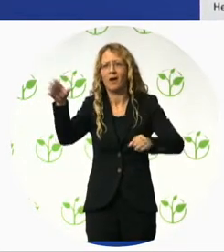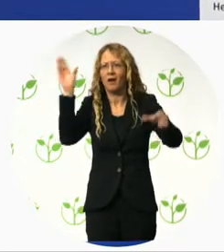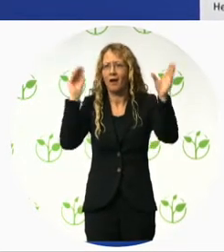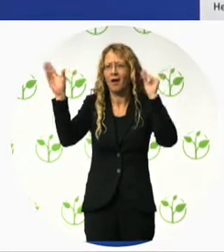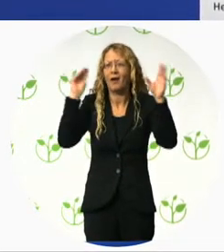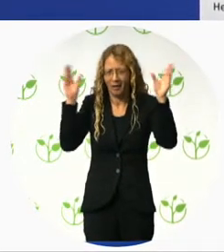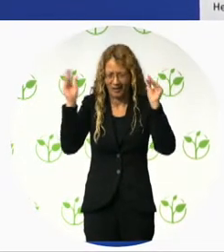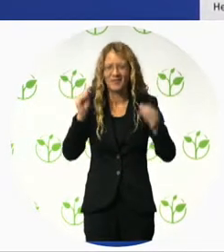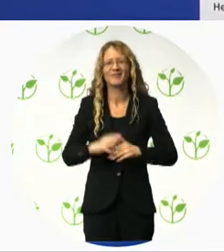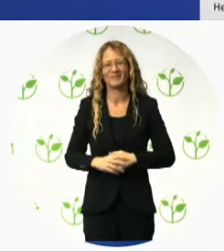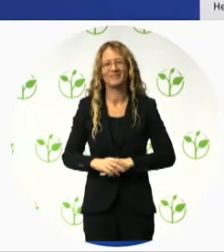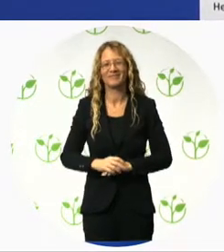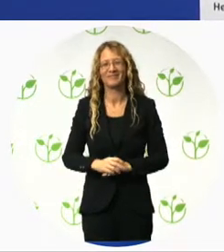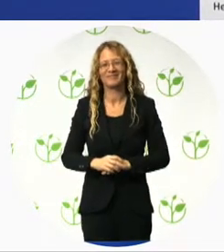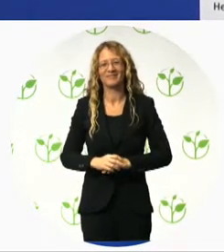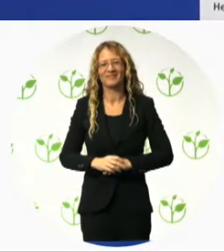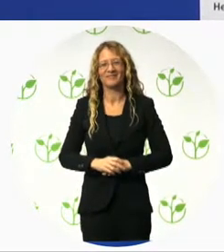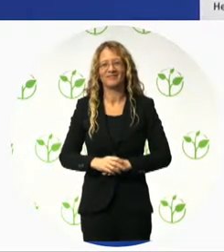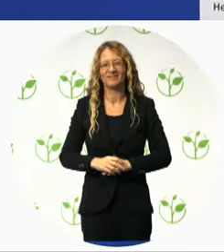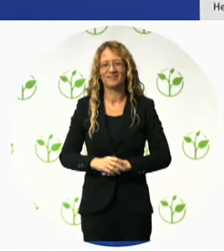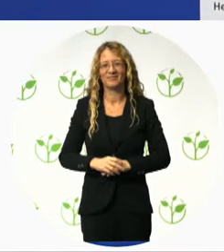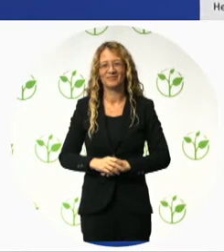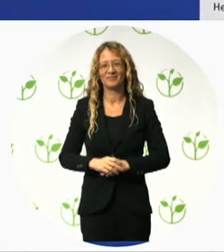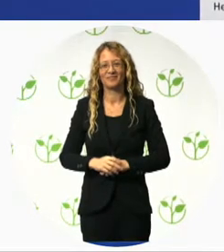the movie while it's being displayed.